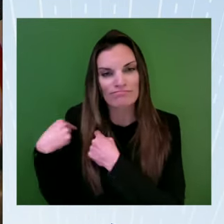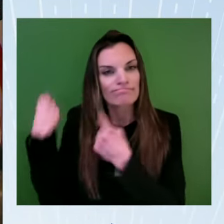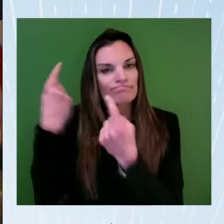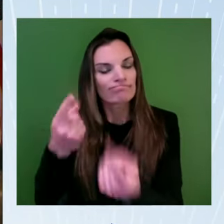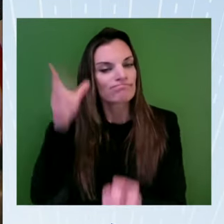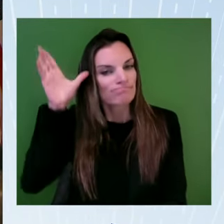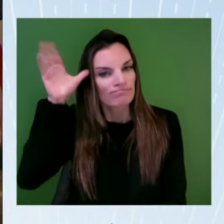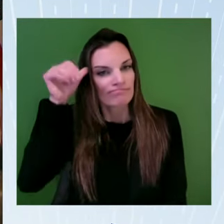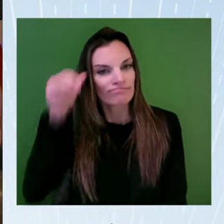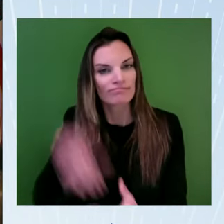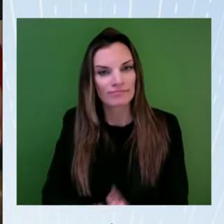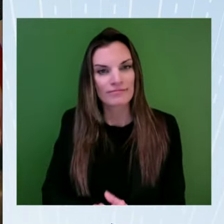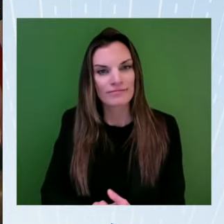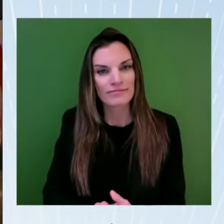I want to especially thank my former legislative director, Ann Sokolow, who's here, for all her work with members and their staff. Thank